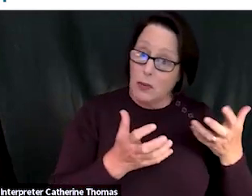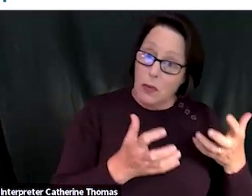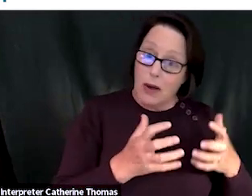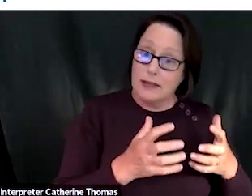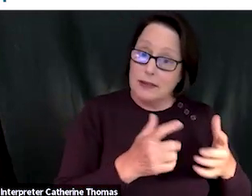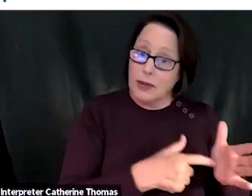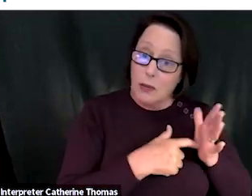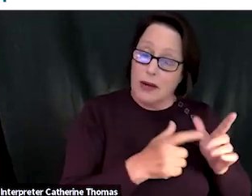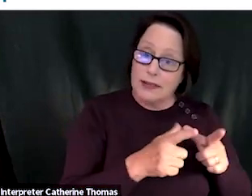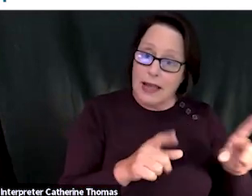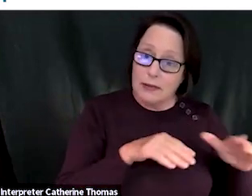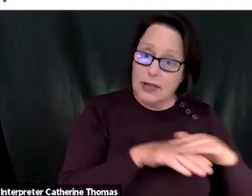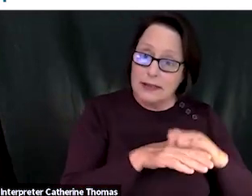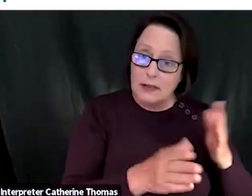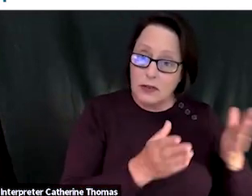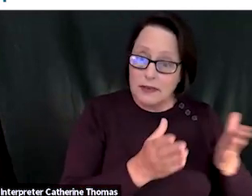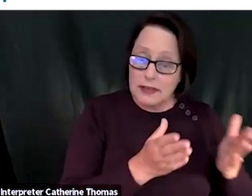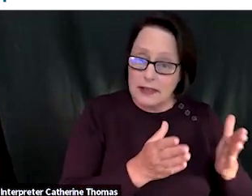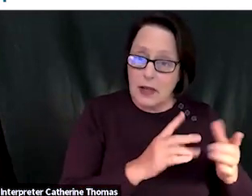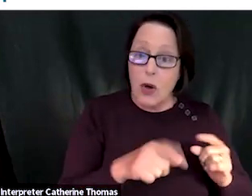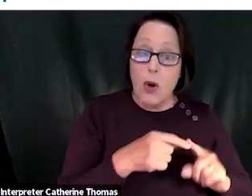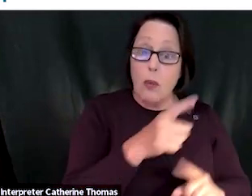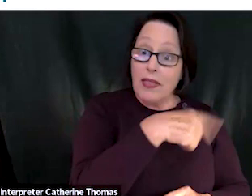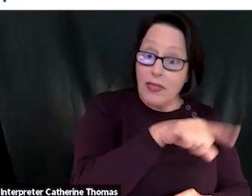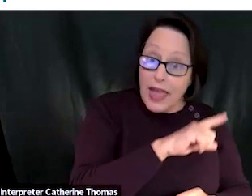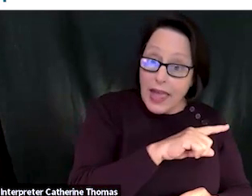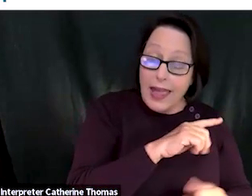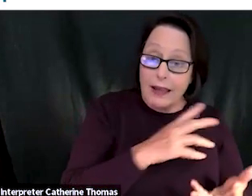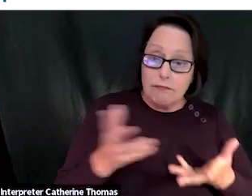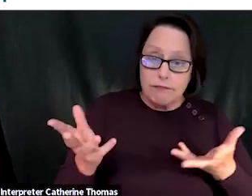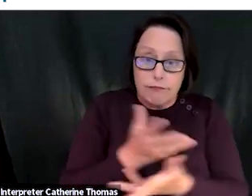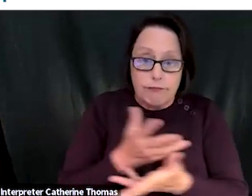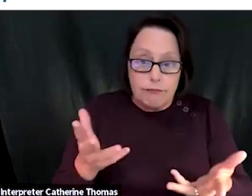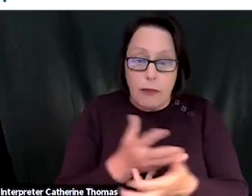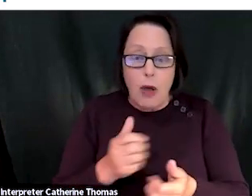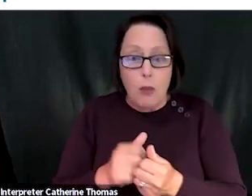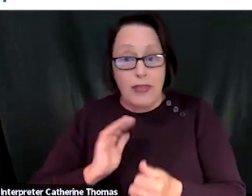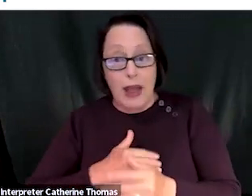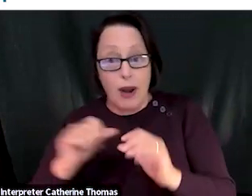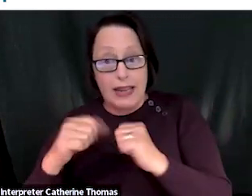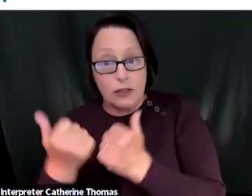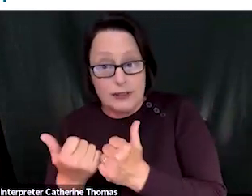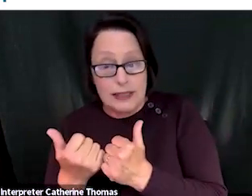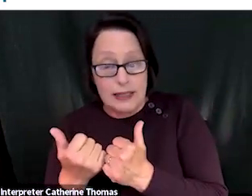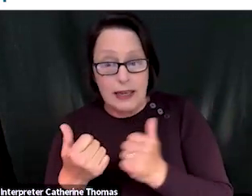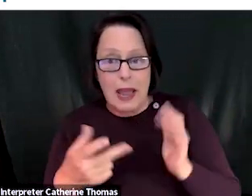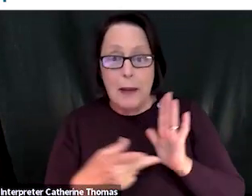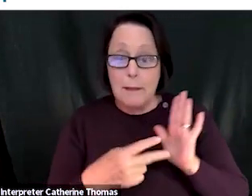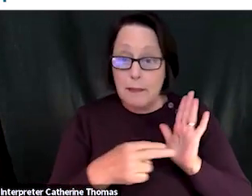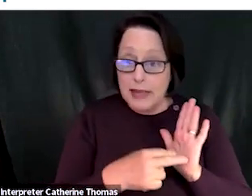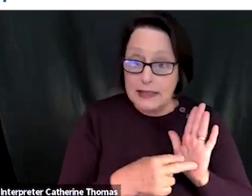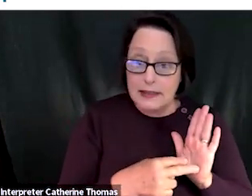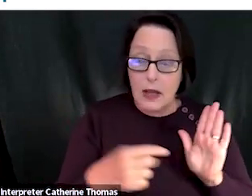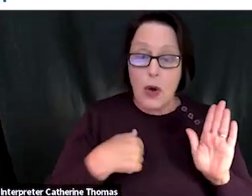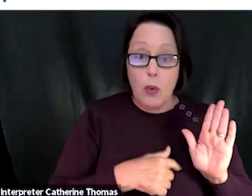access services when interacting with our agency. This means that we will